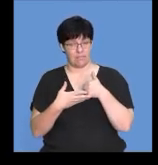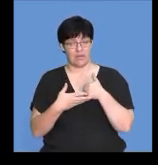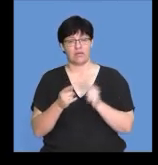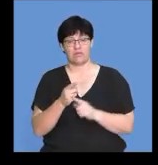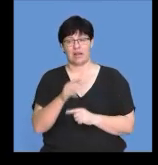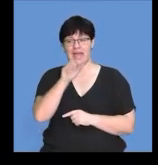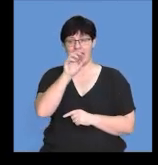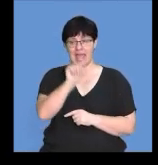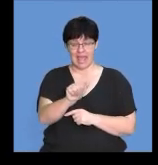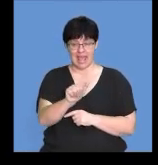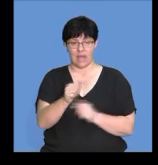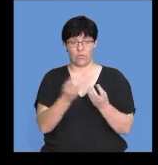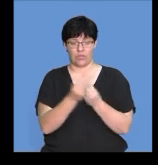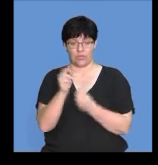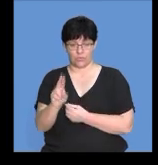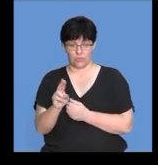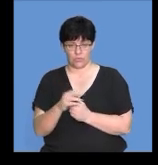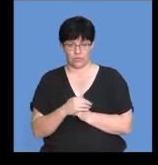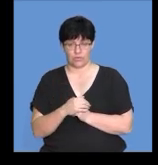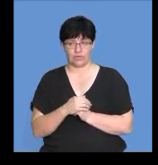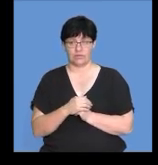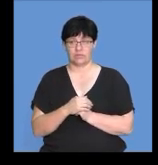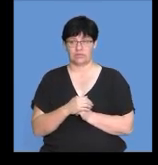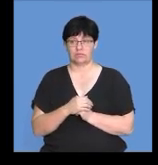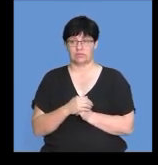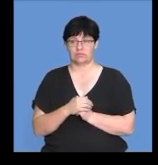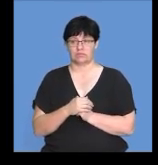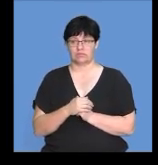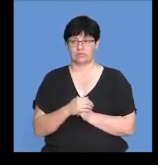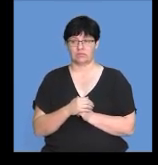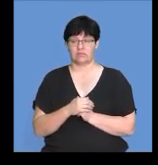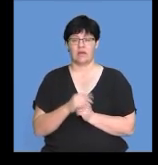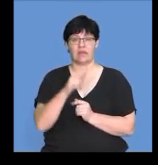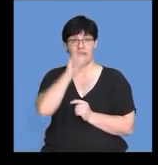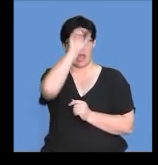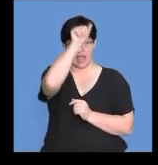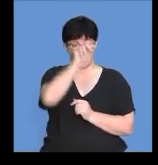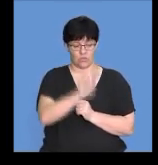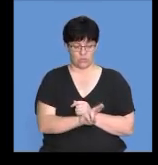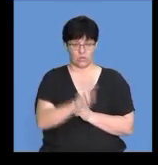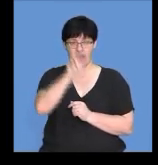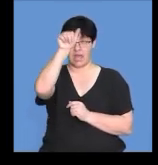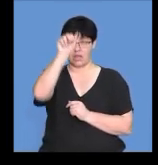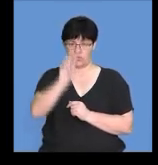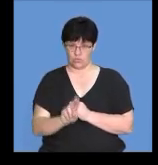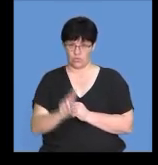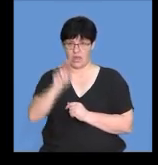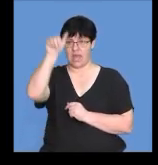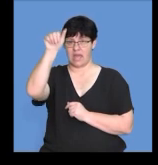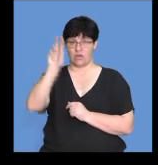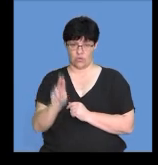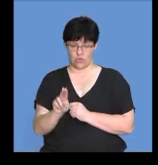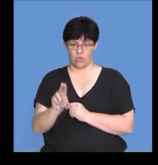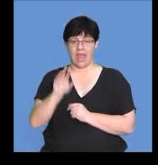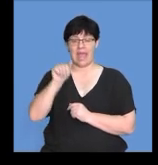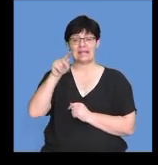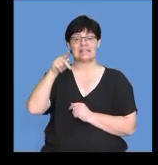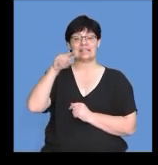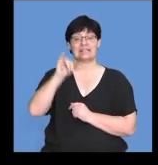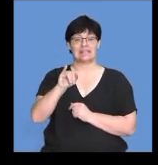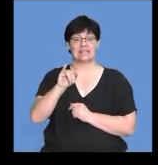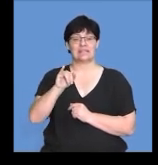be A would be with U, that's going to be A again U, and that will be U. So the anticodon